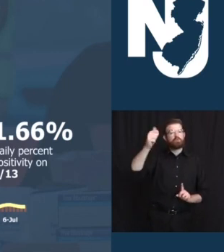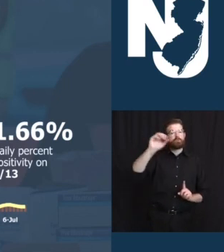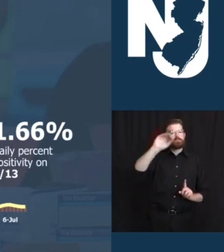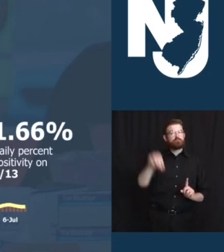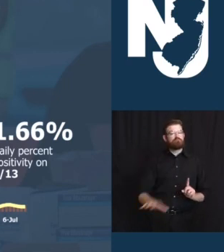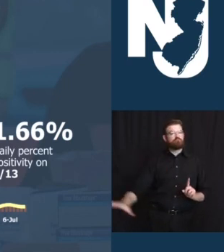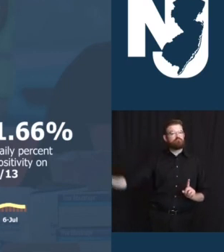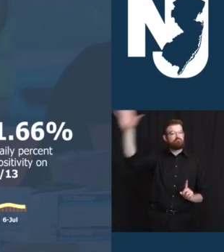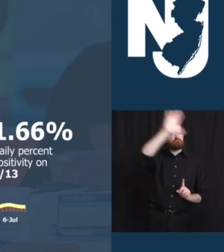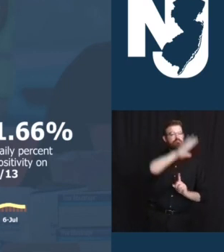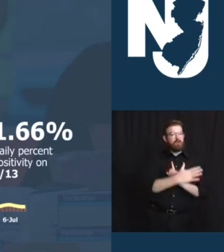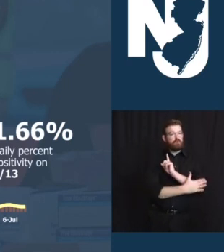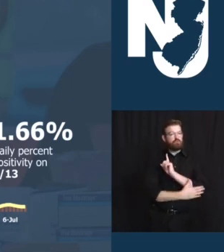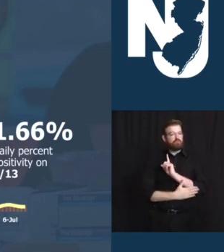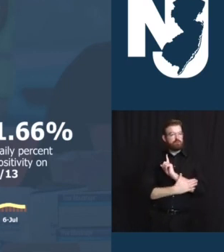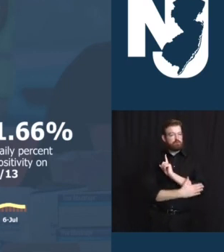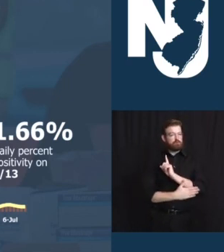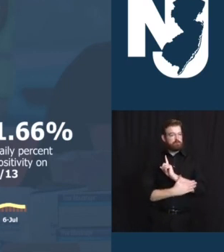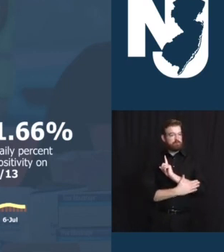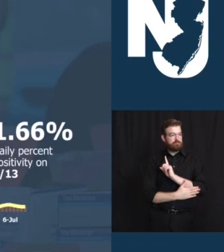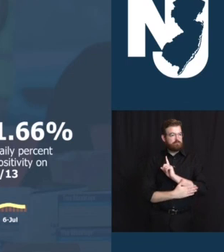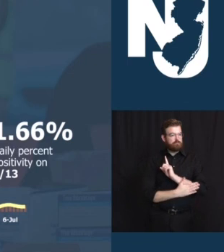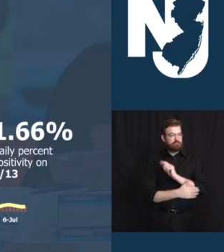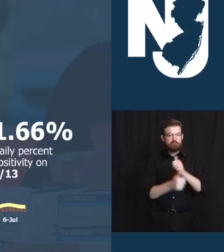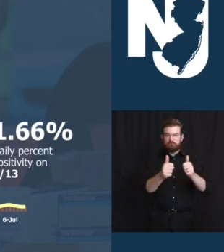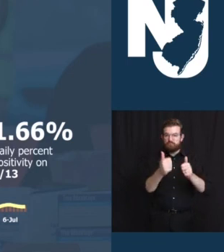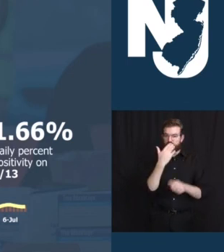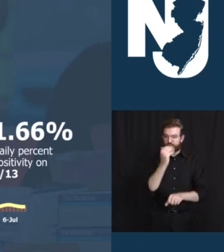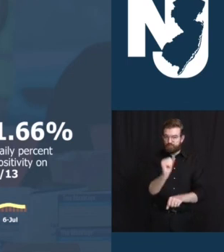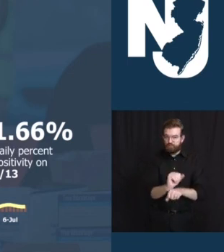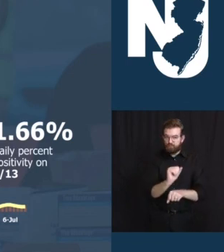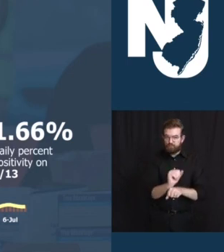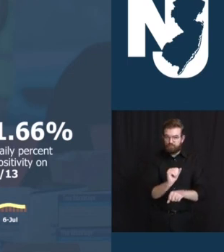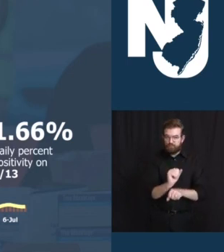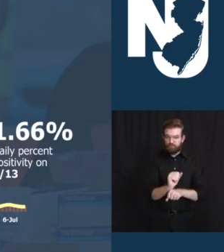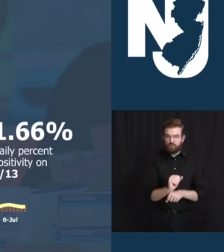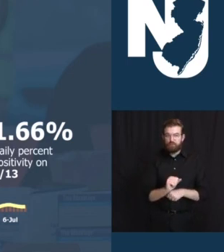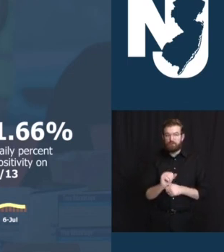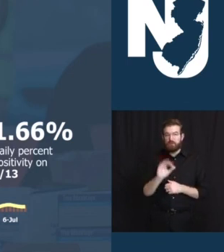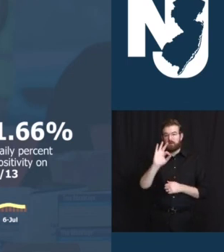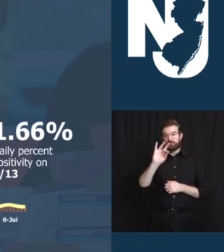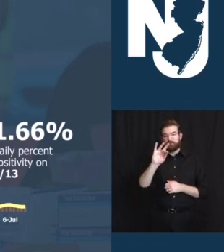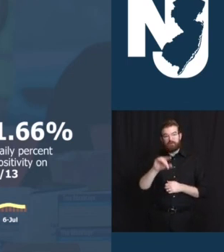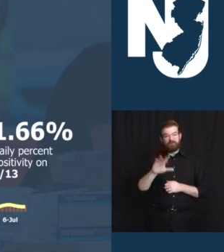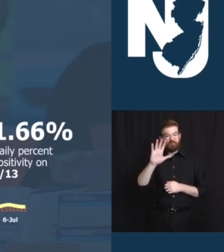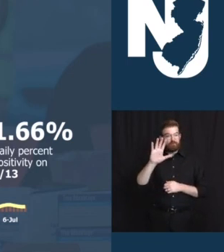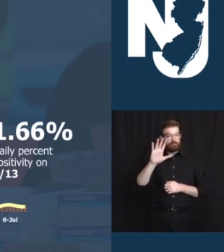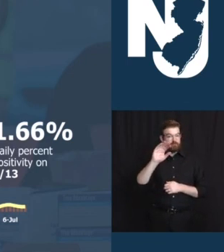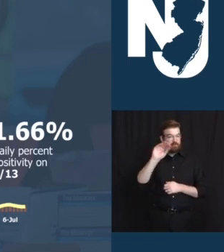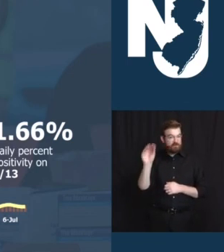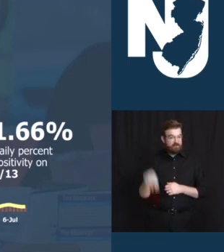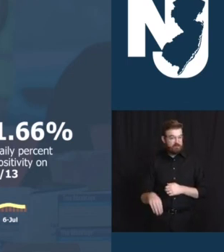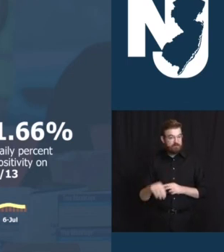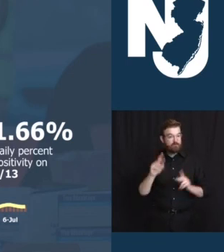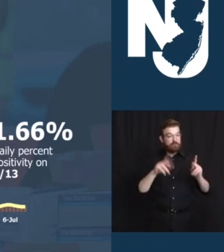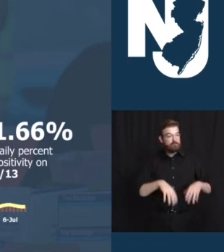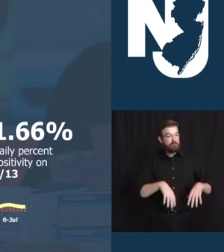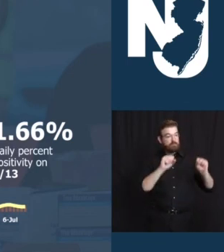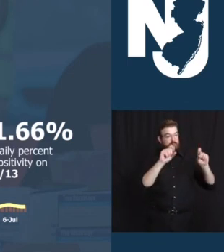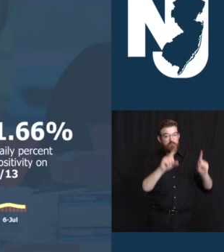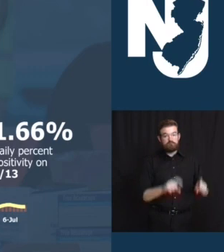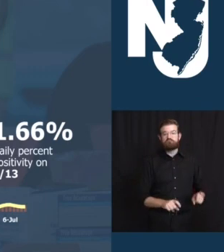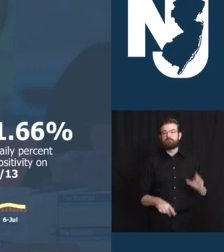all out there. That means 98.5% plus or minus of folks who got tested on July 13th are negative